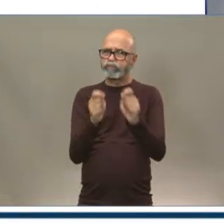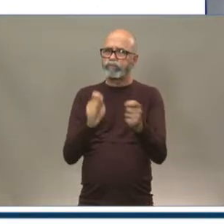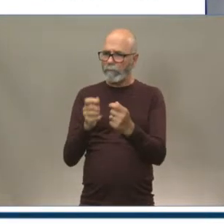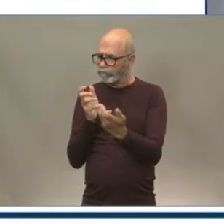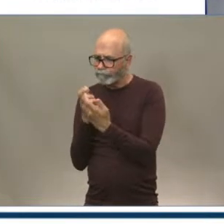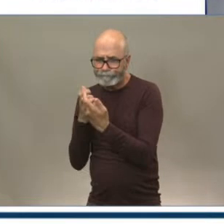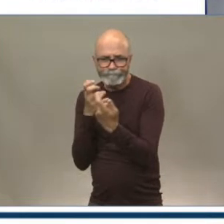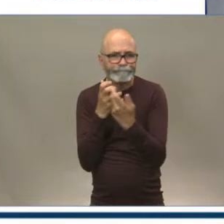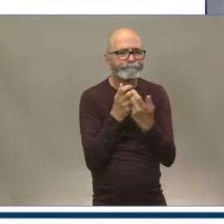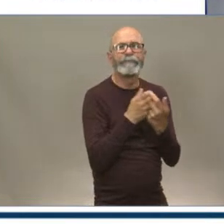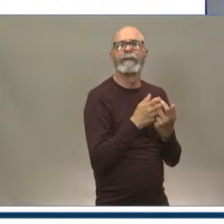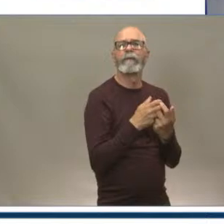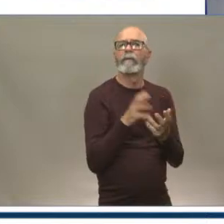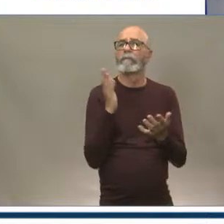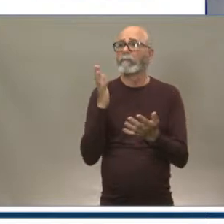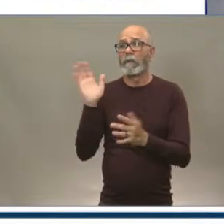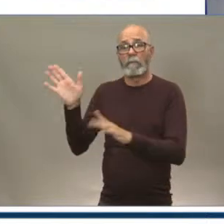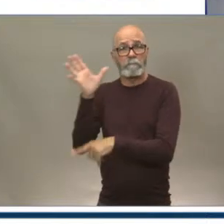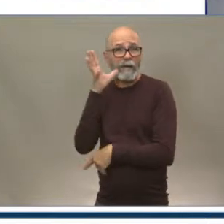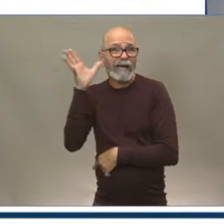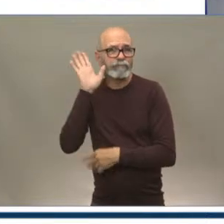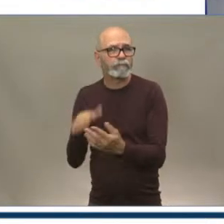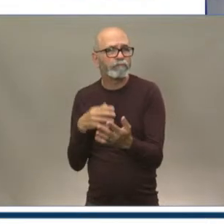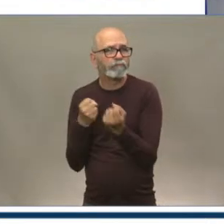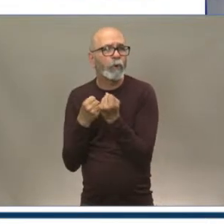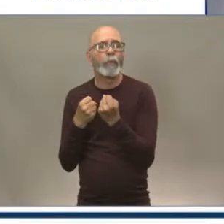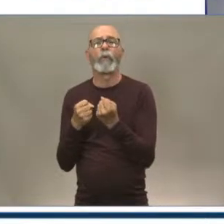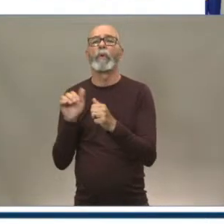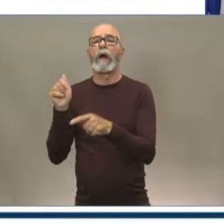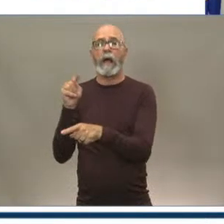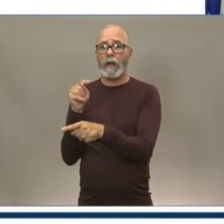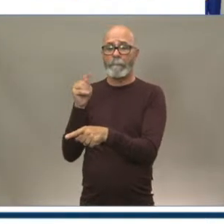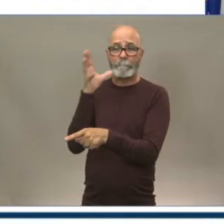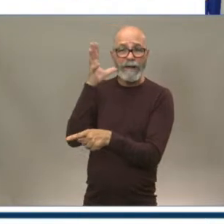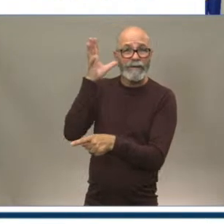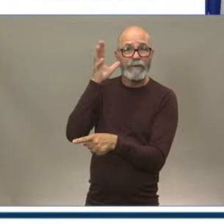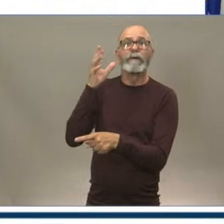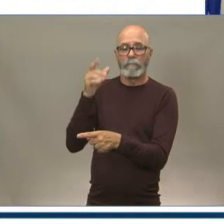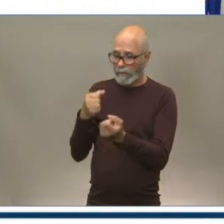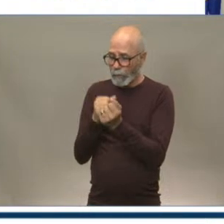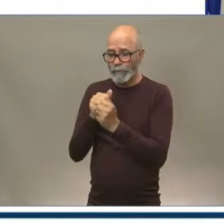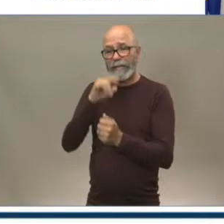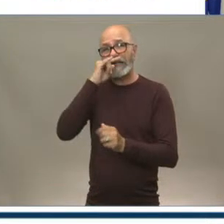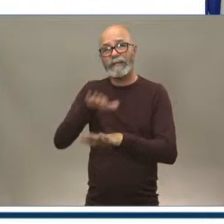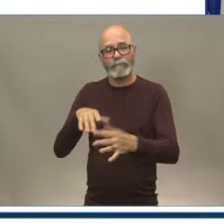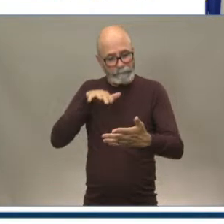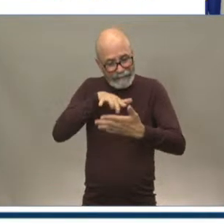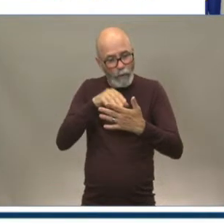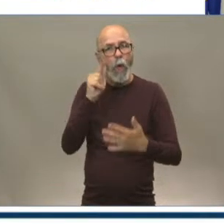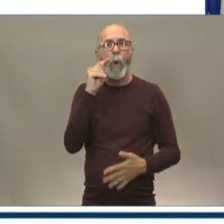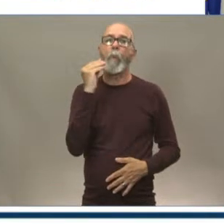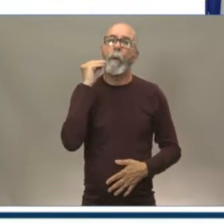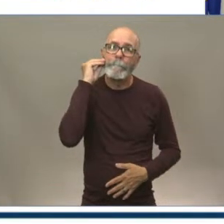those parents and kids with their studies at home. Go ahead with your follow-up, Chelsea.